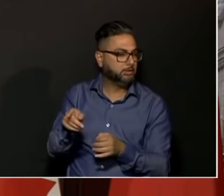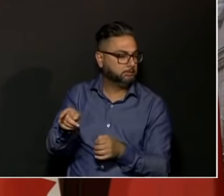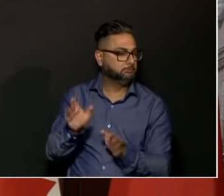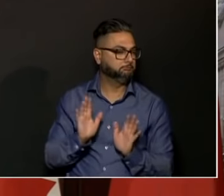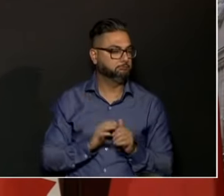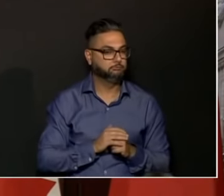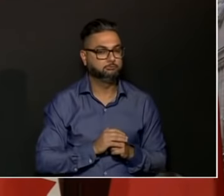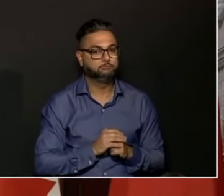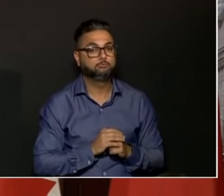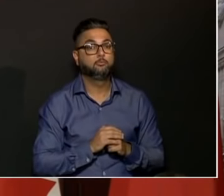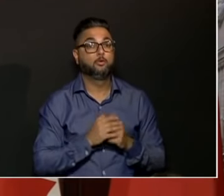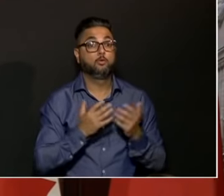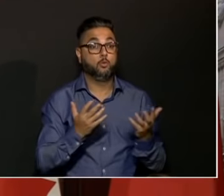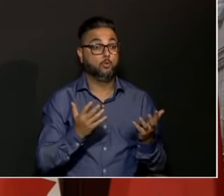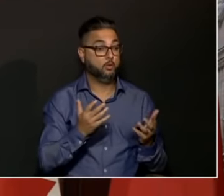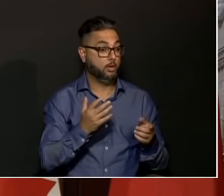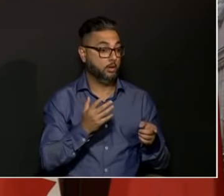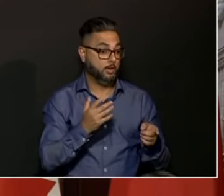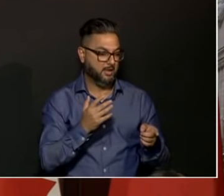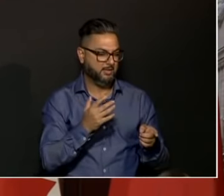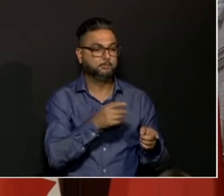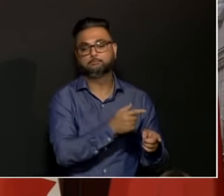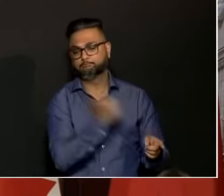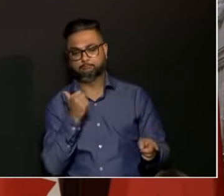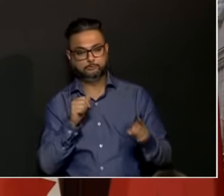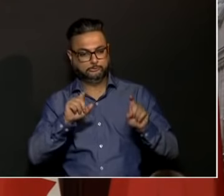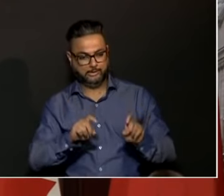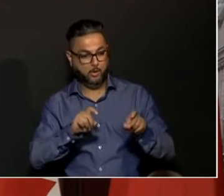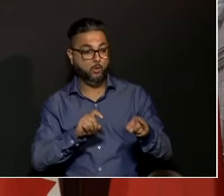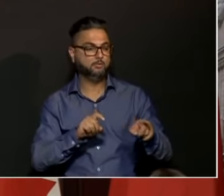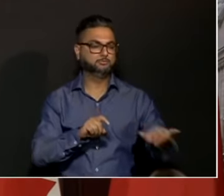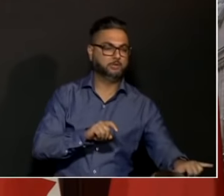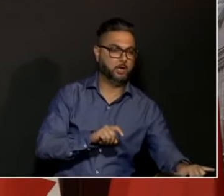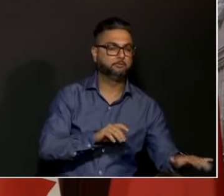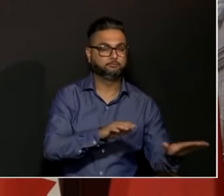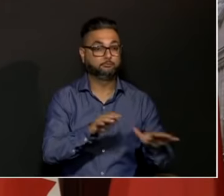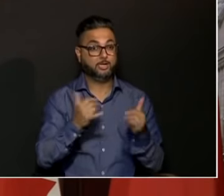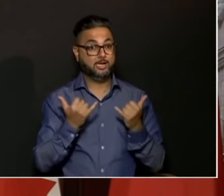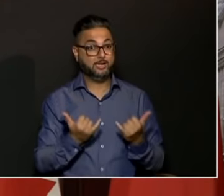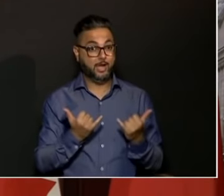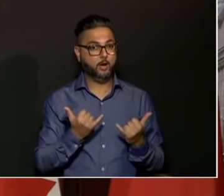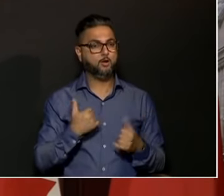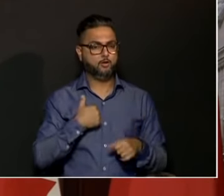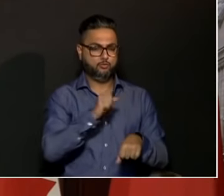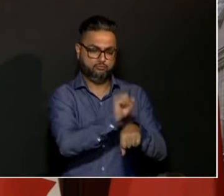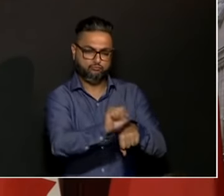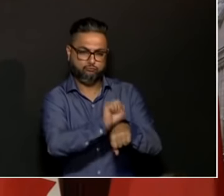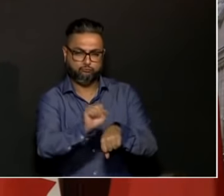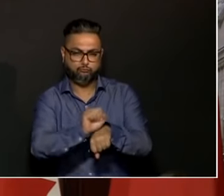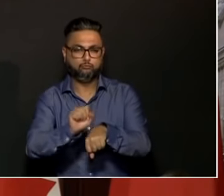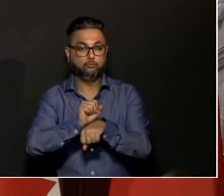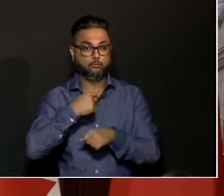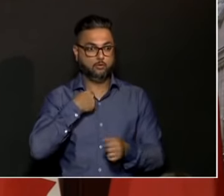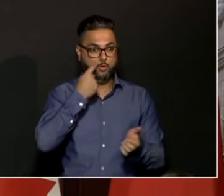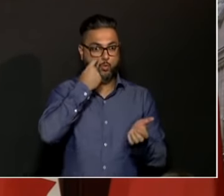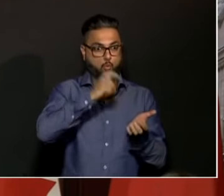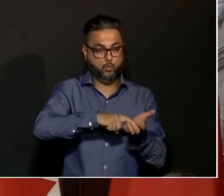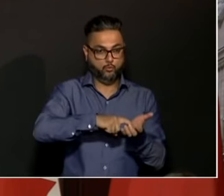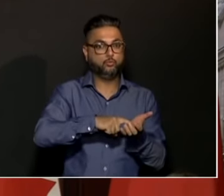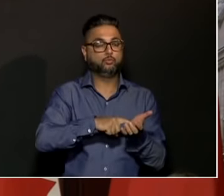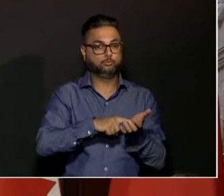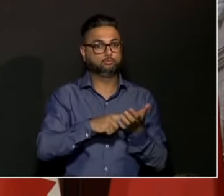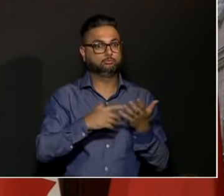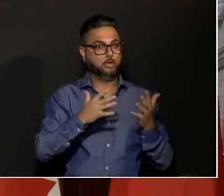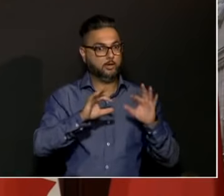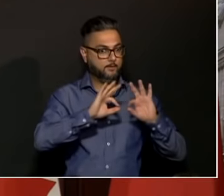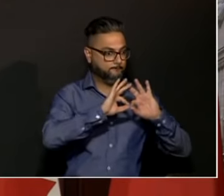more significant and they do need to be tested. So we are working on that now because we recognize some of the challenges that this is posing in